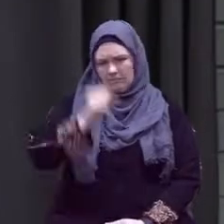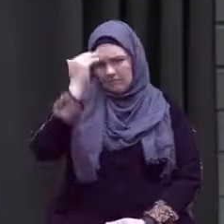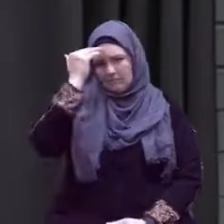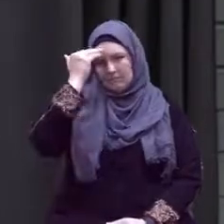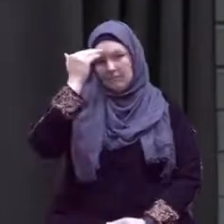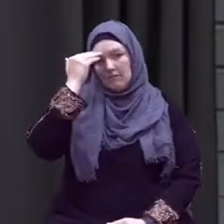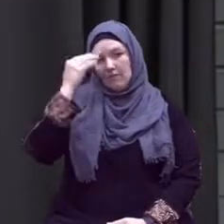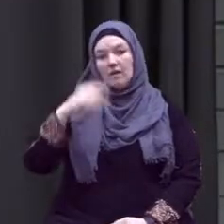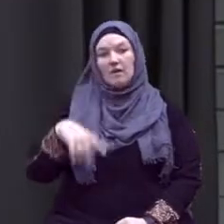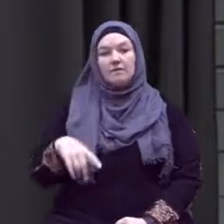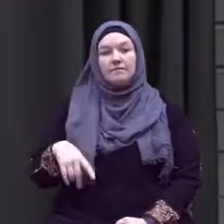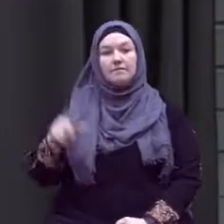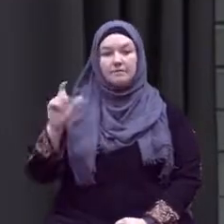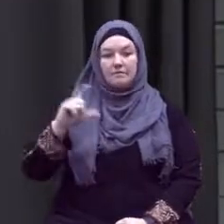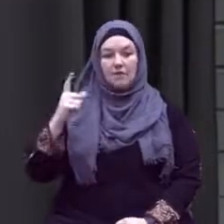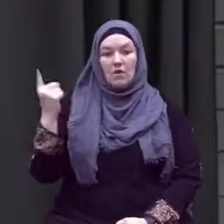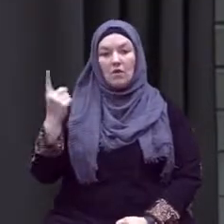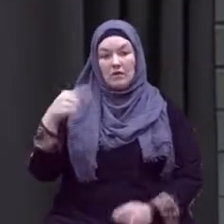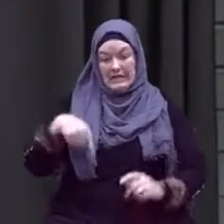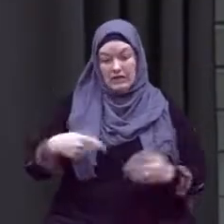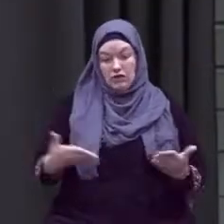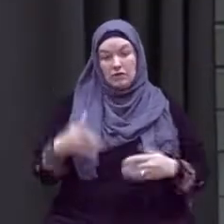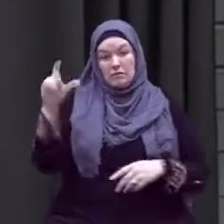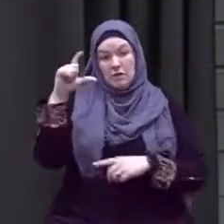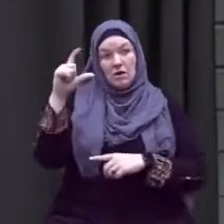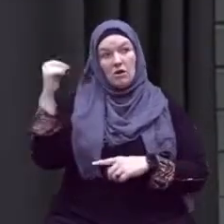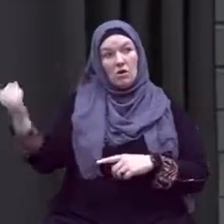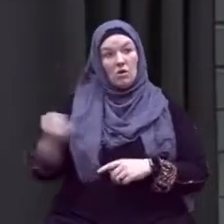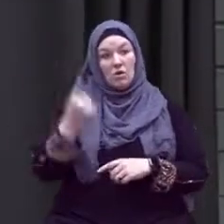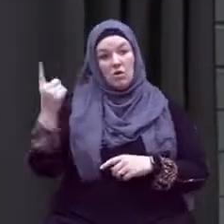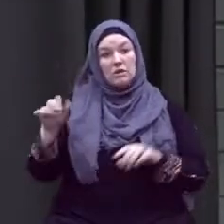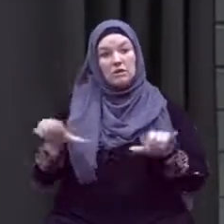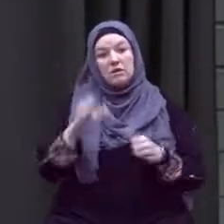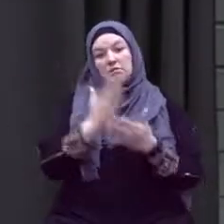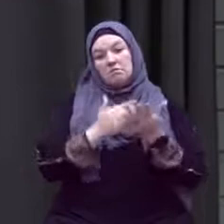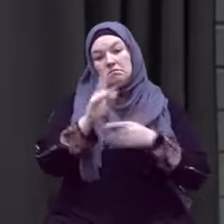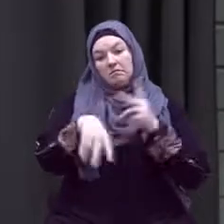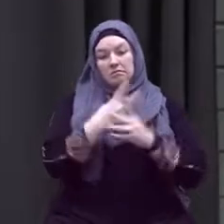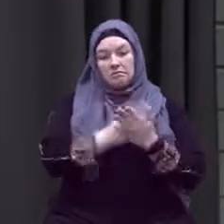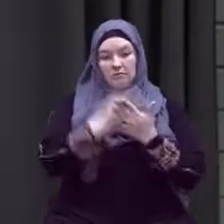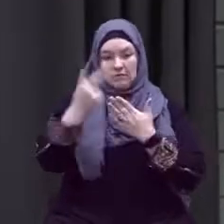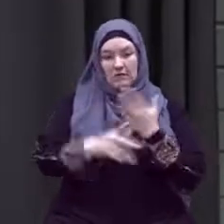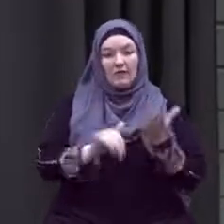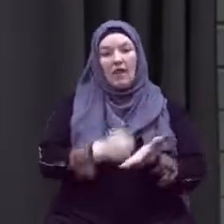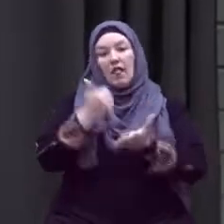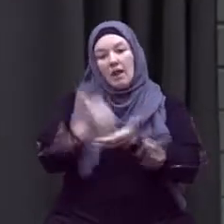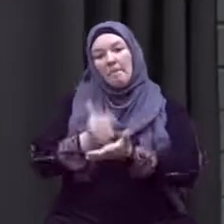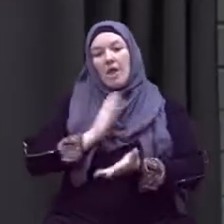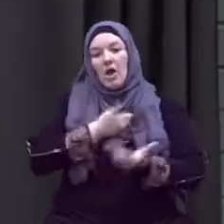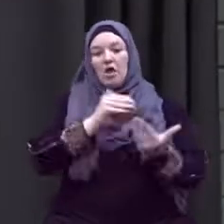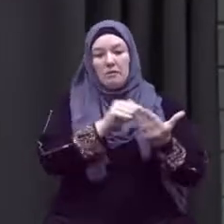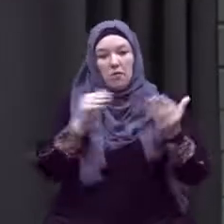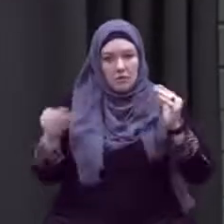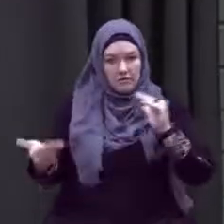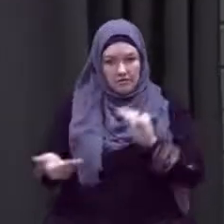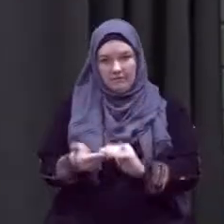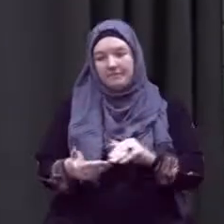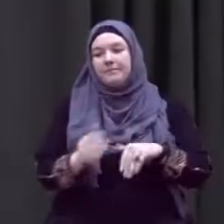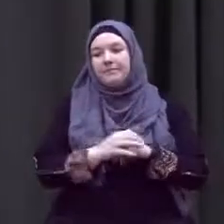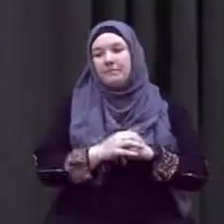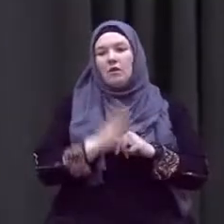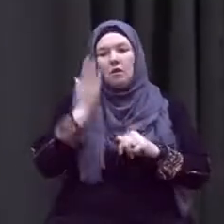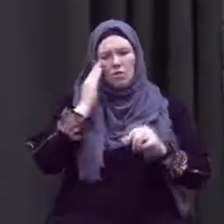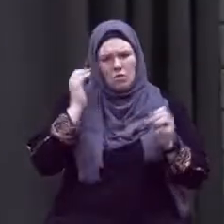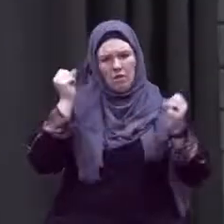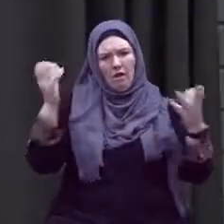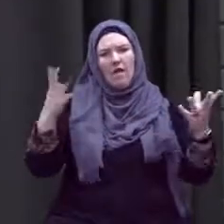al-Hijrah has always been pioneering some programs that help our community. We have a